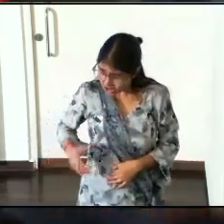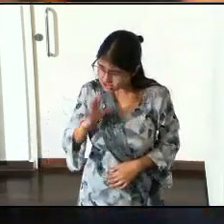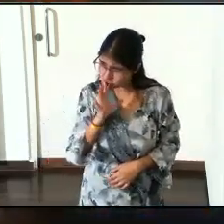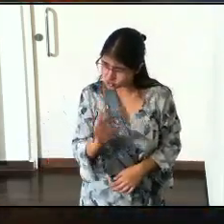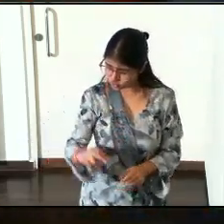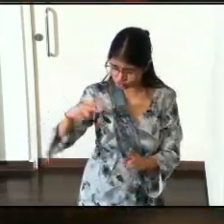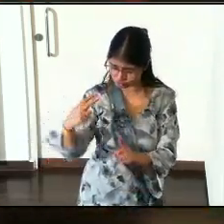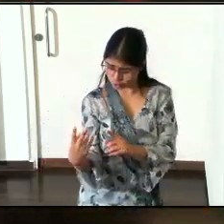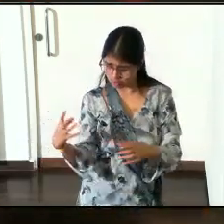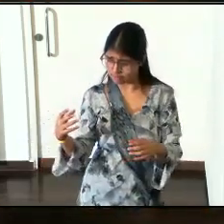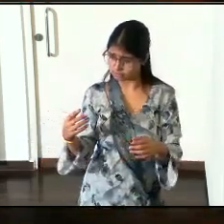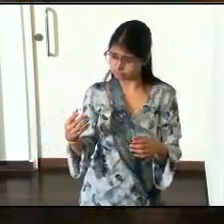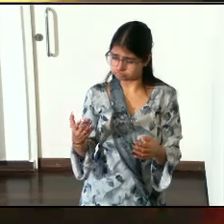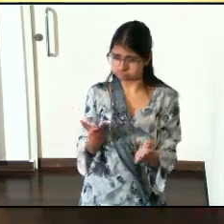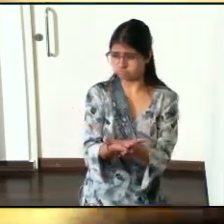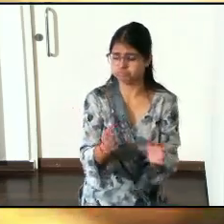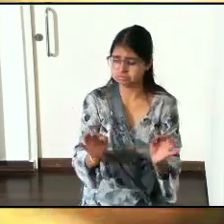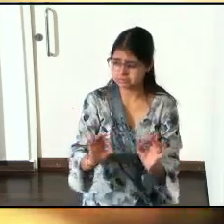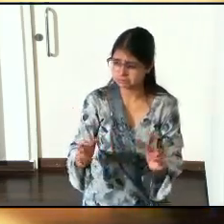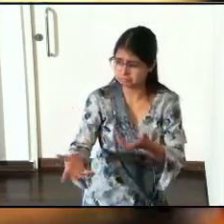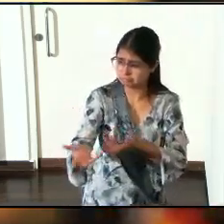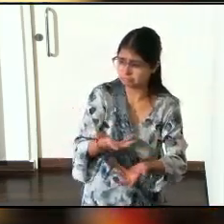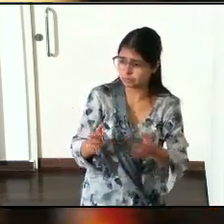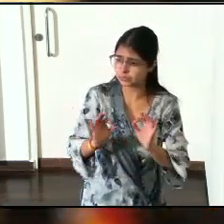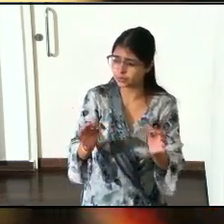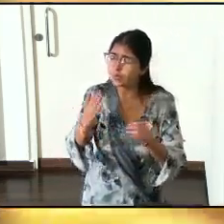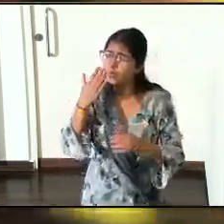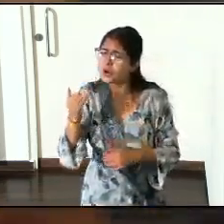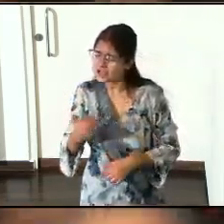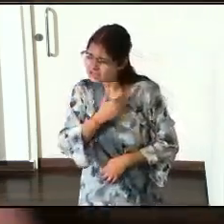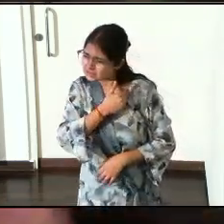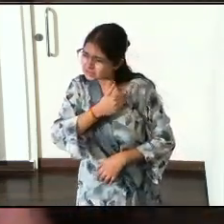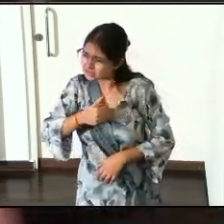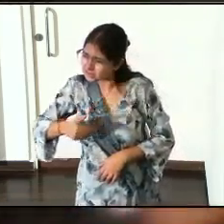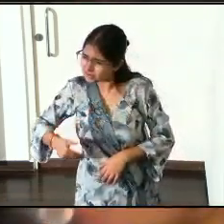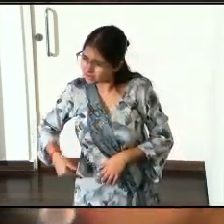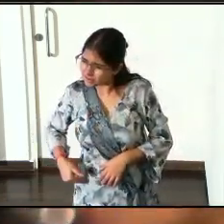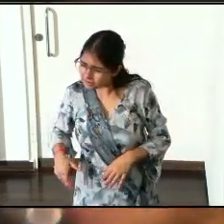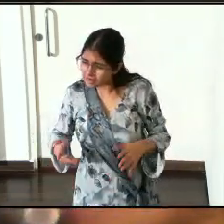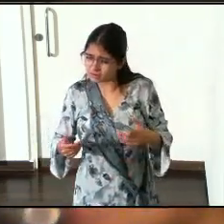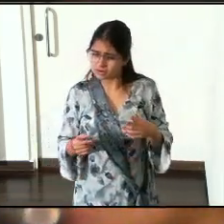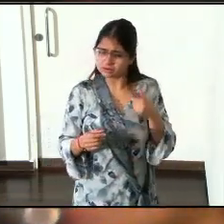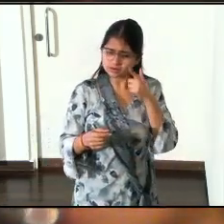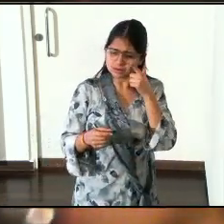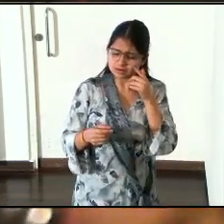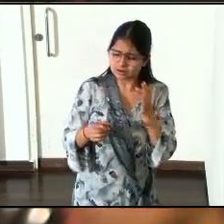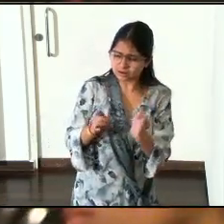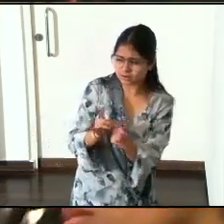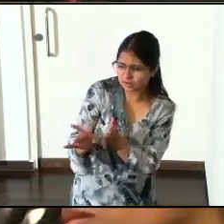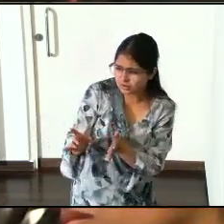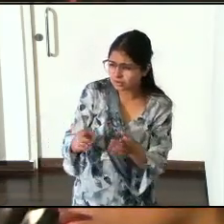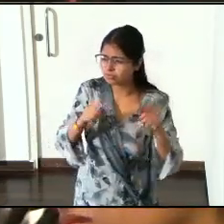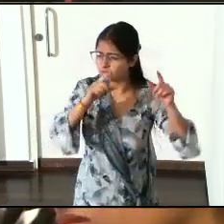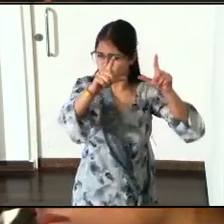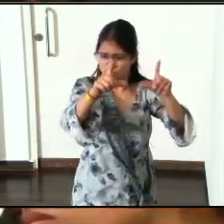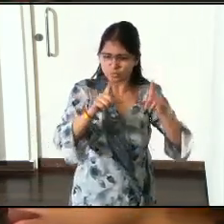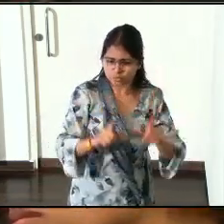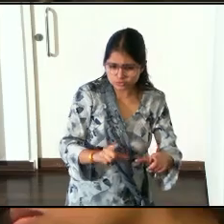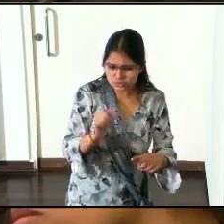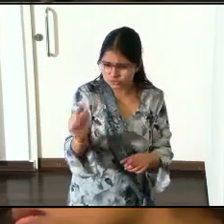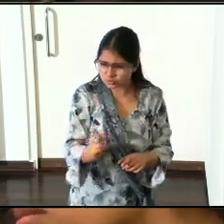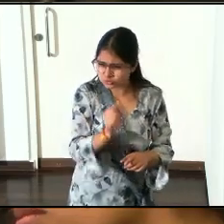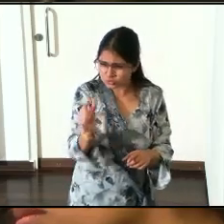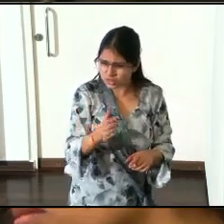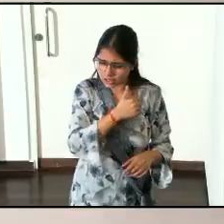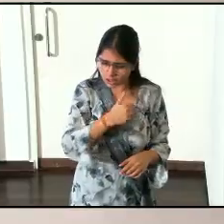something that was, because it was caste, so the UCs would erase it in the posters that were mentioned